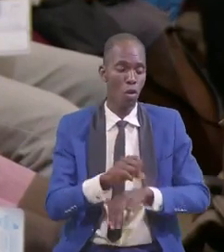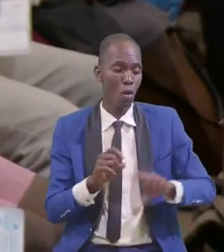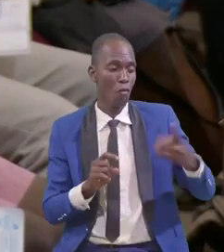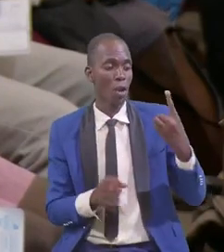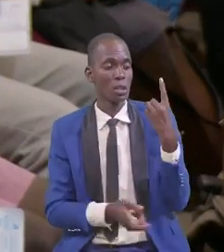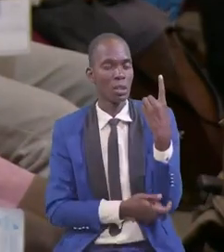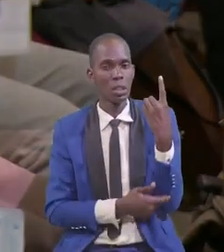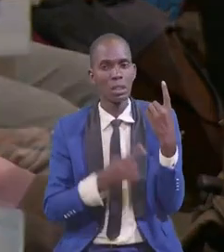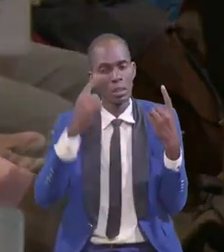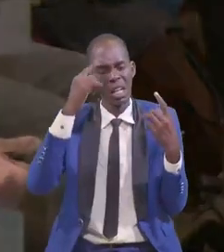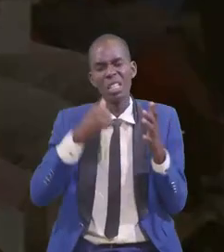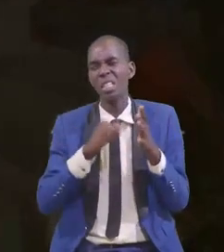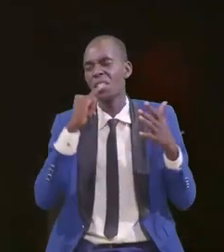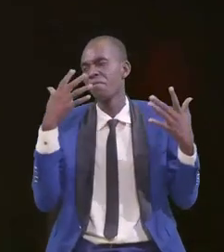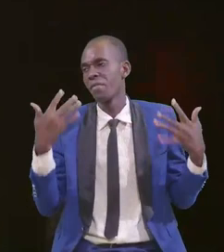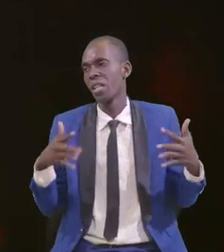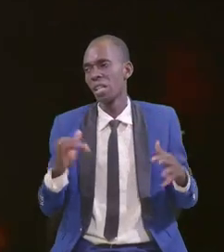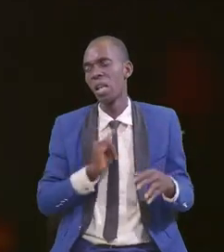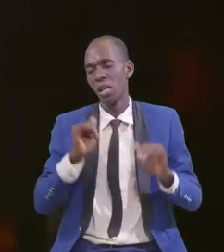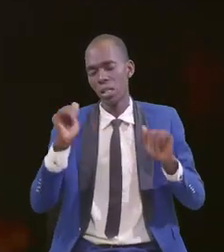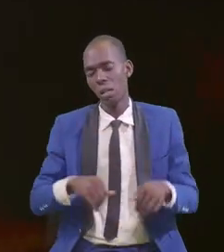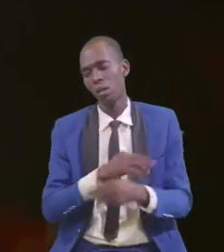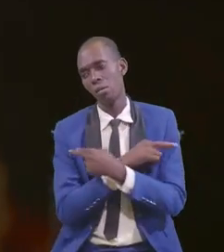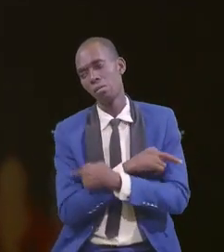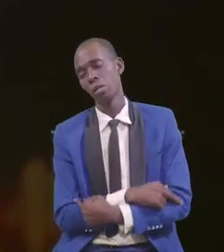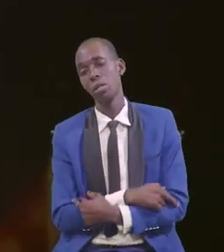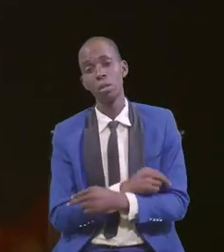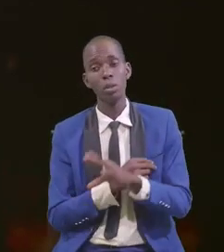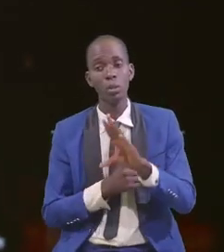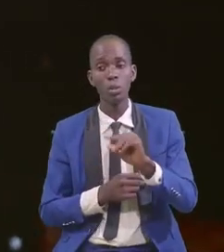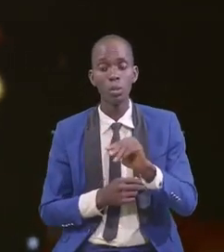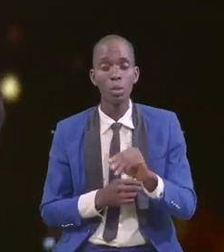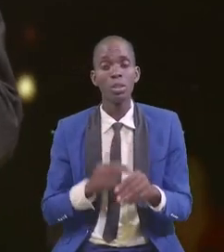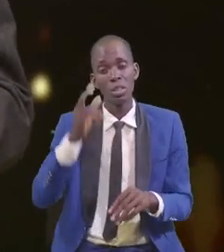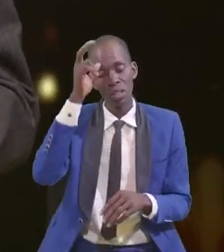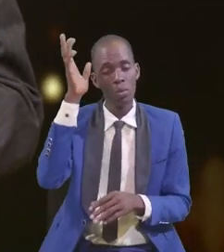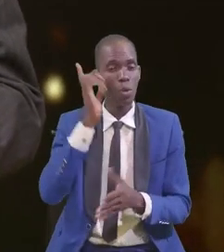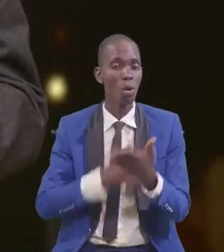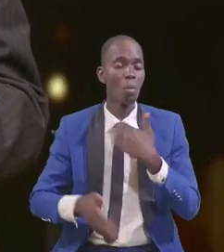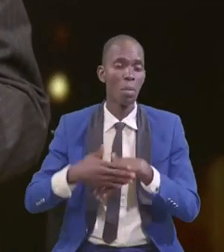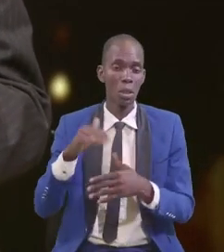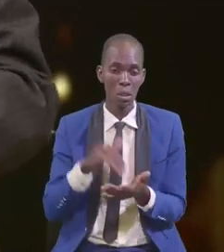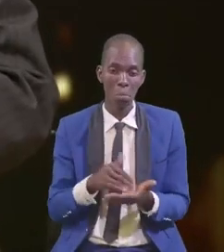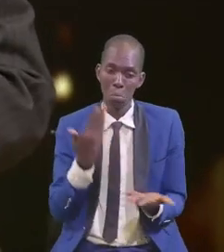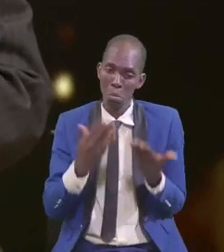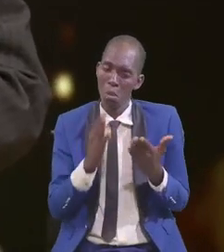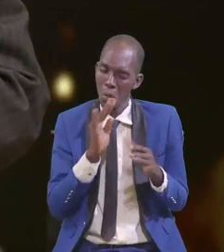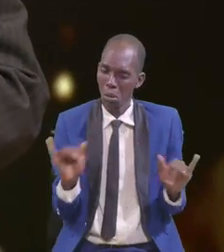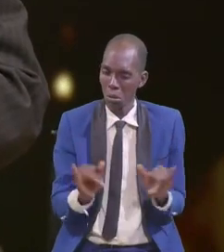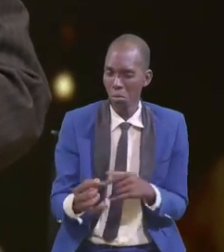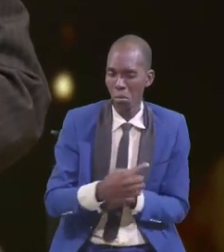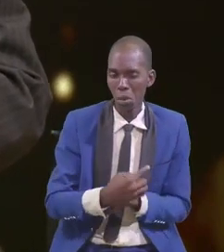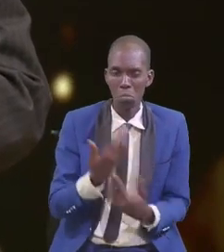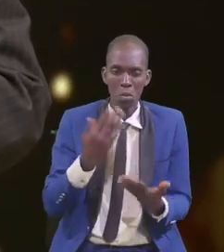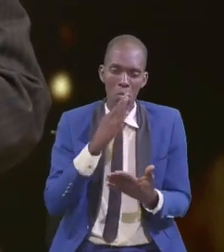is all, everything is finished now. No, he may come back again, maybe that day, maybe